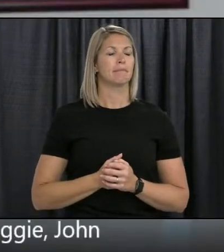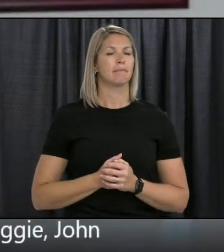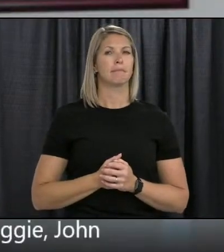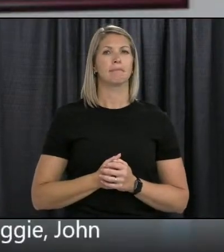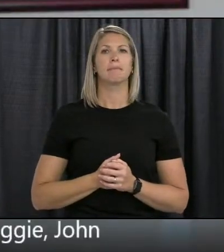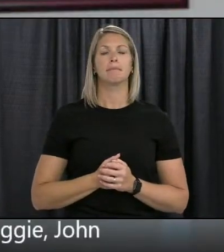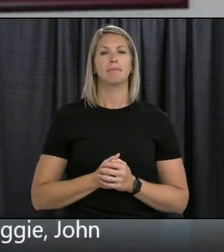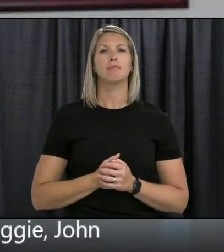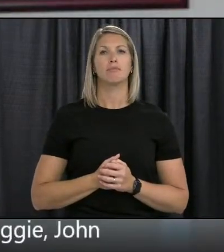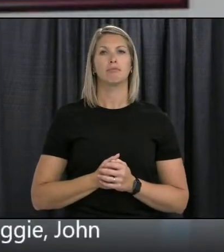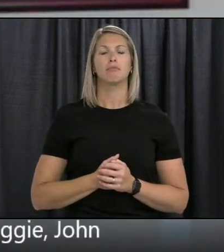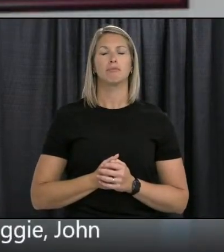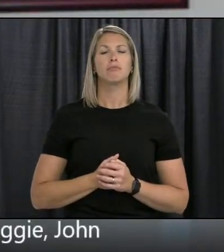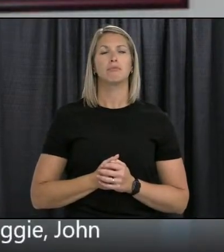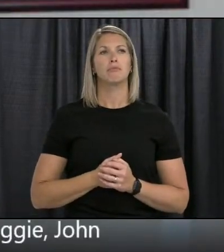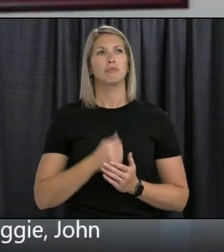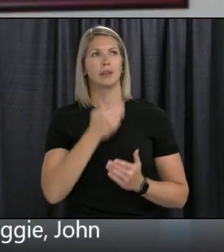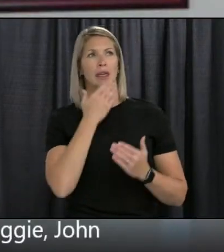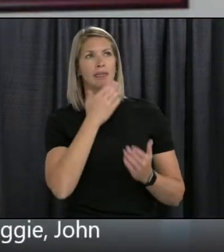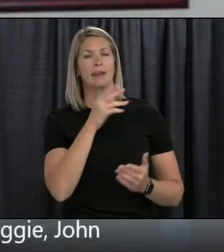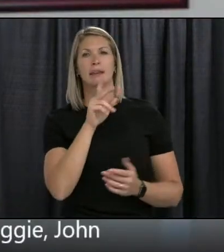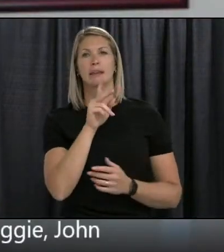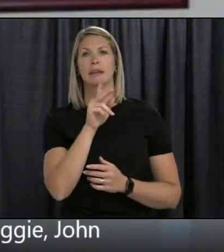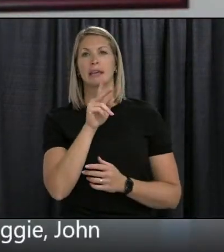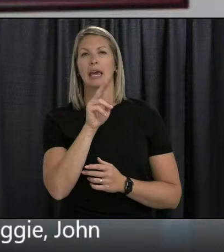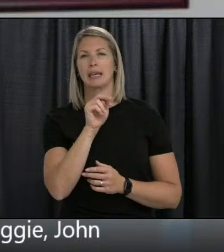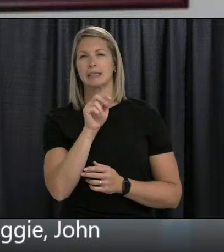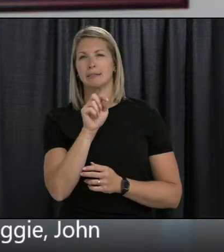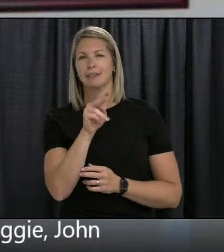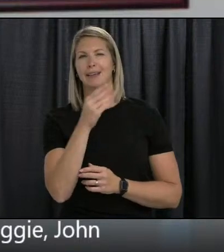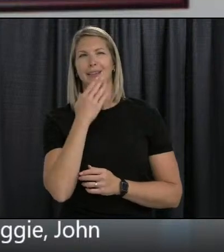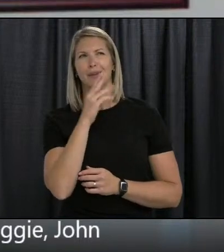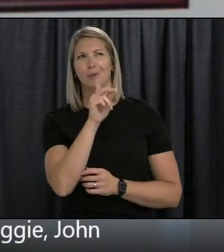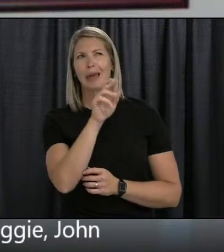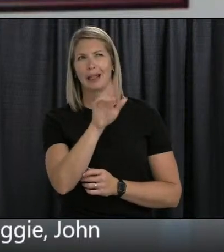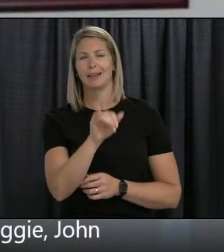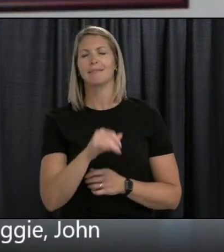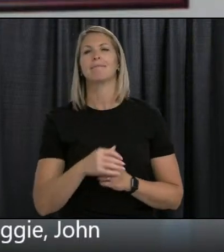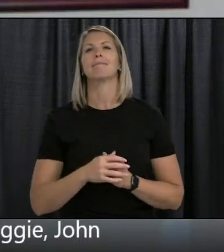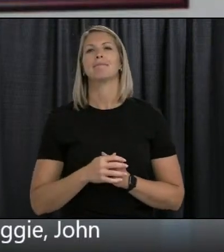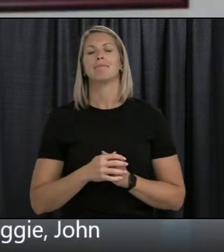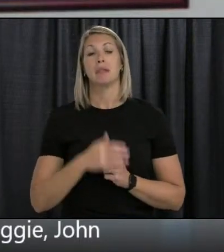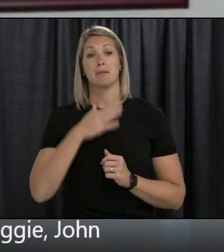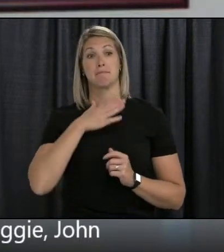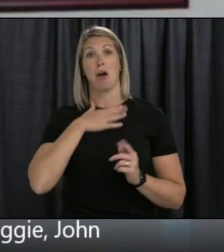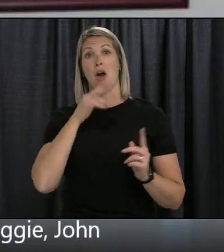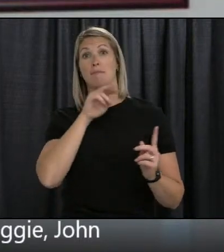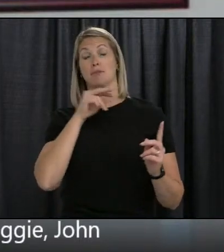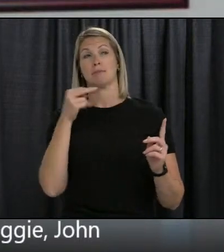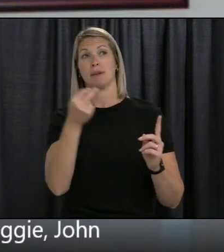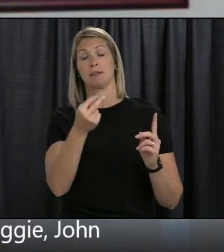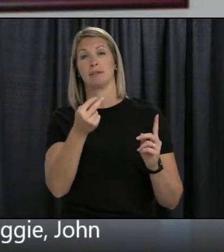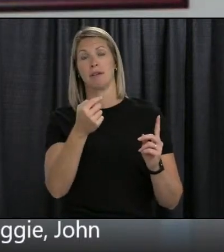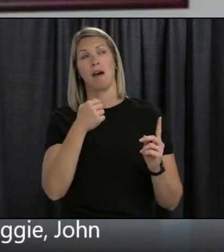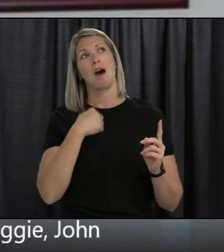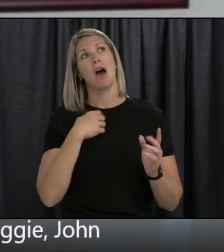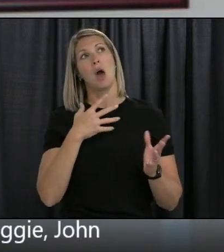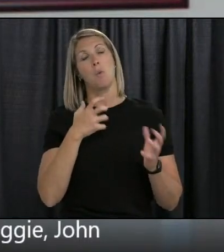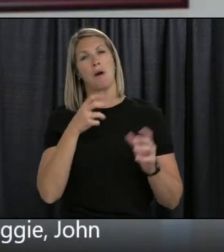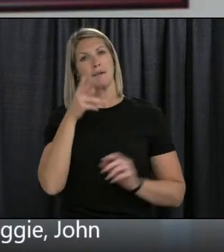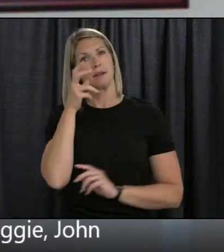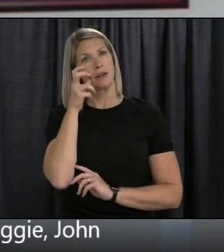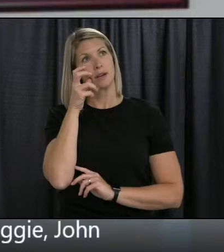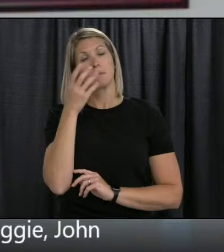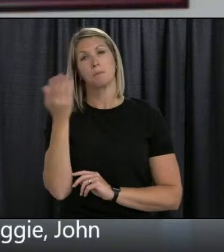I'll start off there. Thanks, Kellyanne. From my point of view, I would look to him to echo some